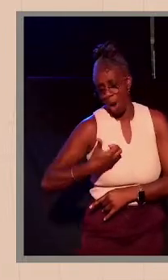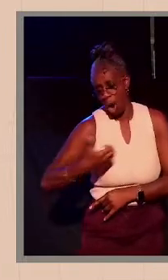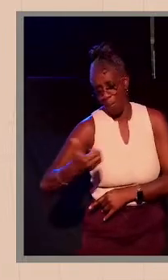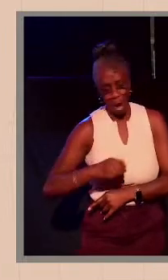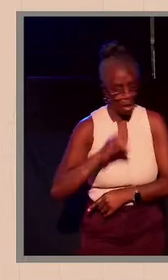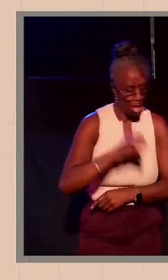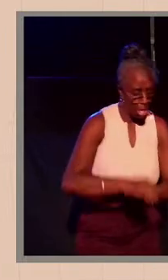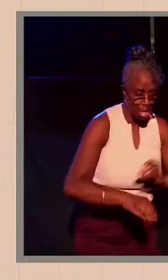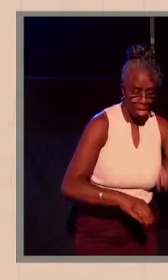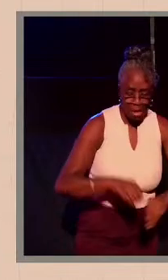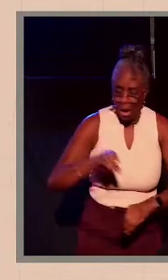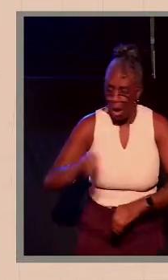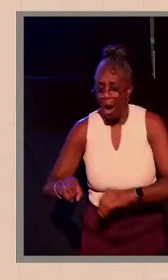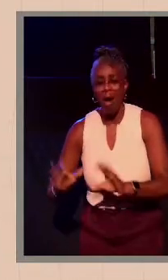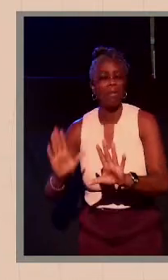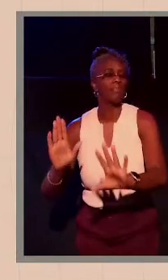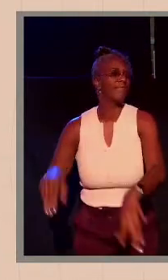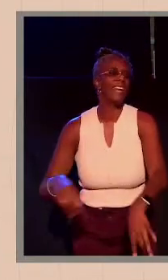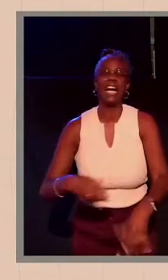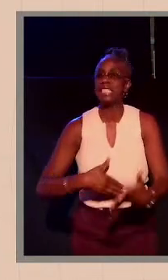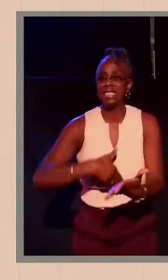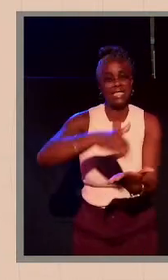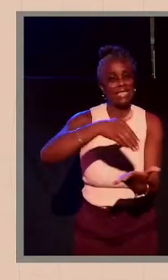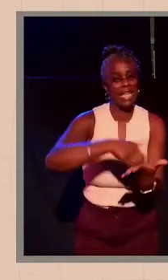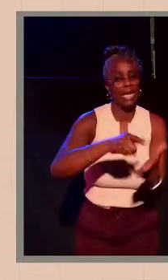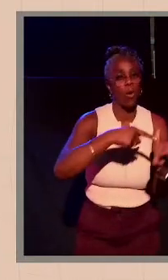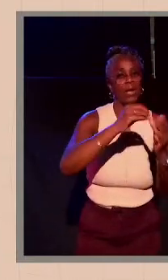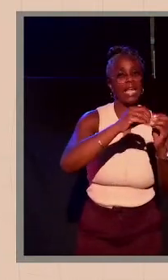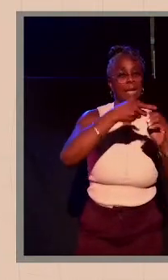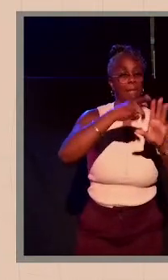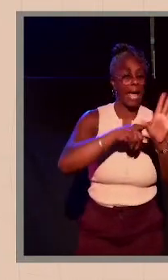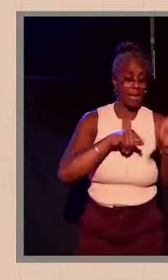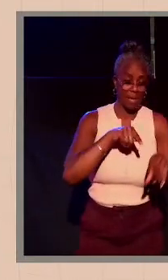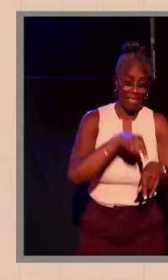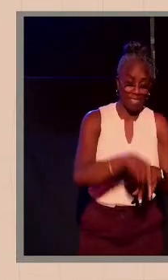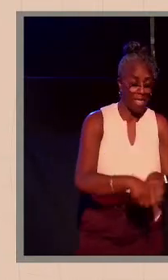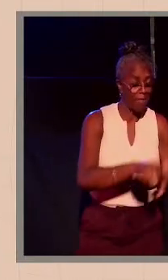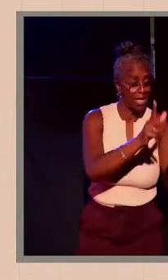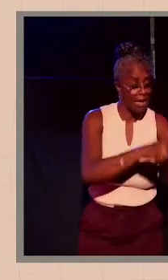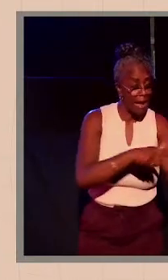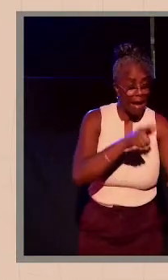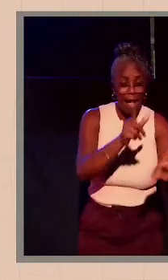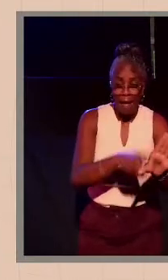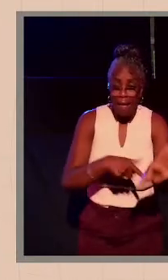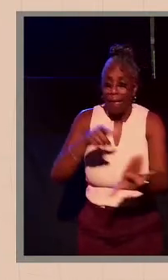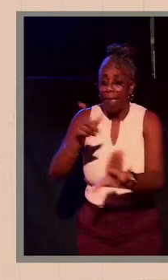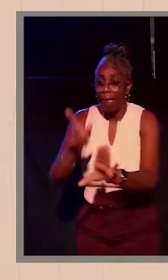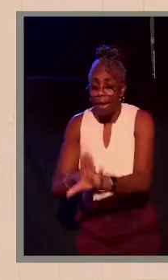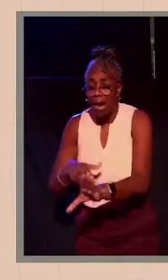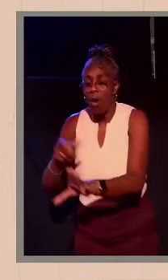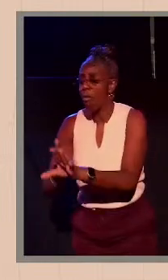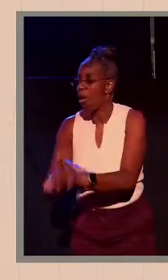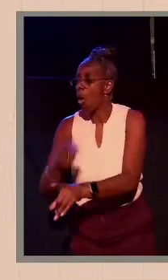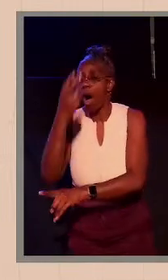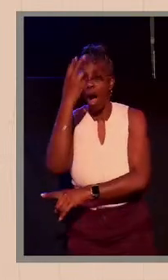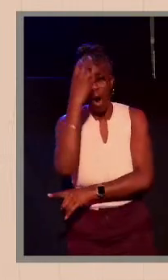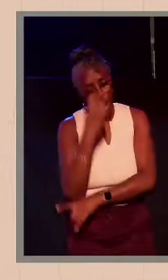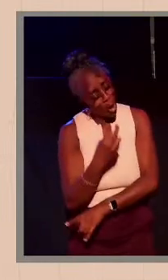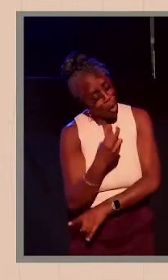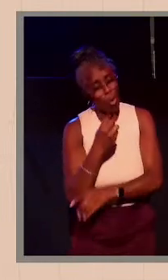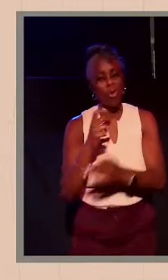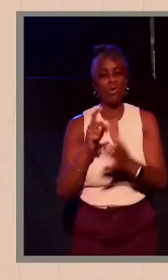eBay and you forgot to get around to doing it. And it's been sat in that drawer for years. So an iPhone 6S or an